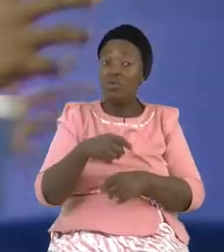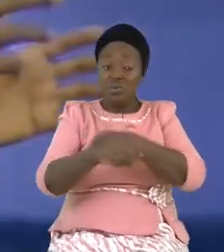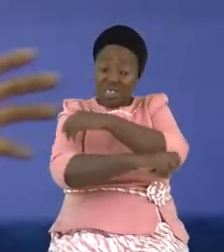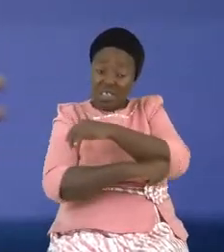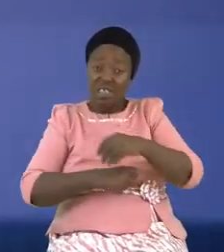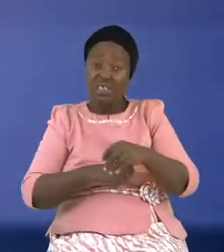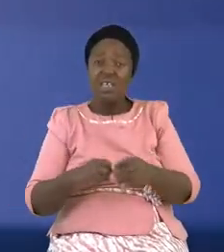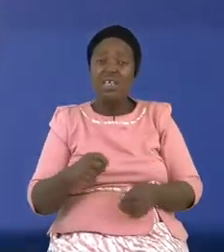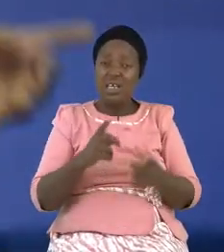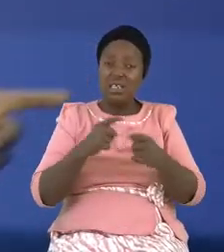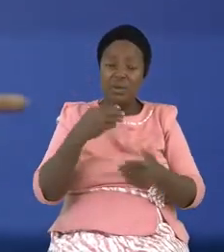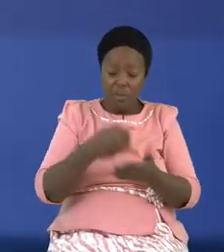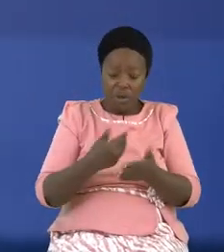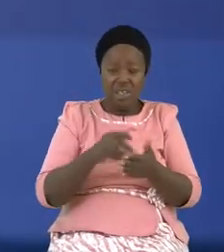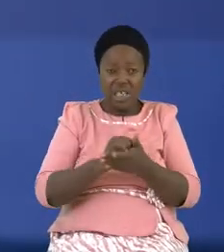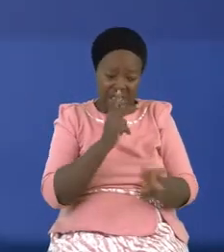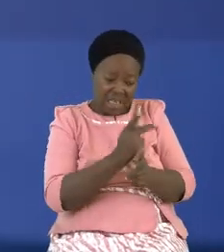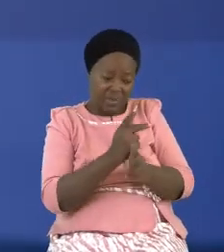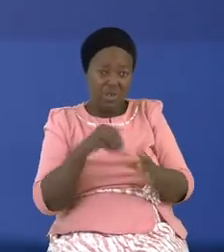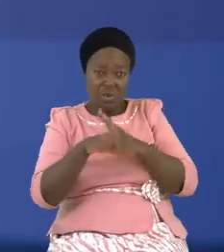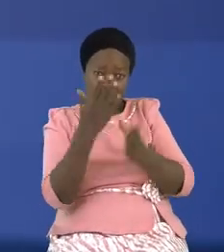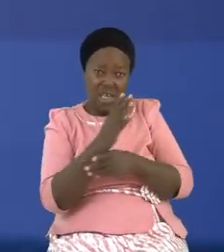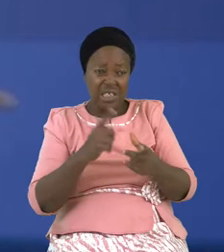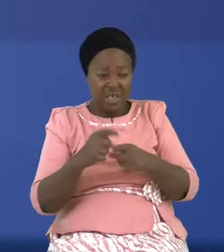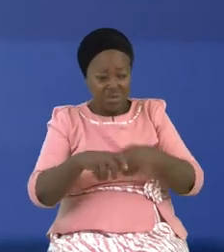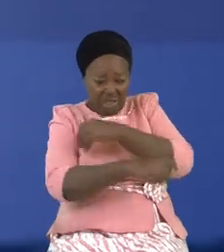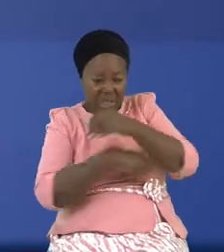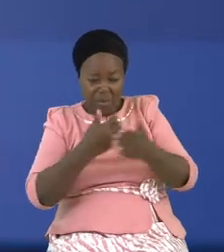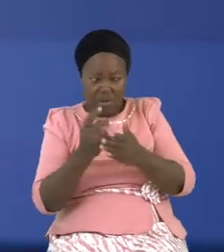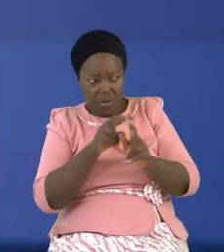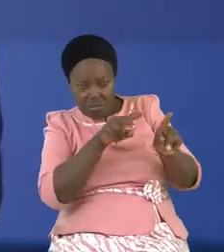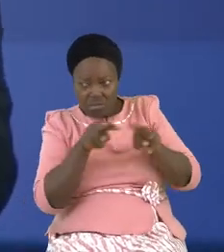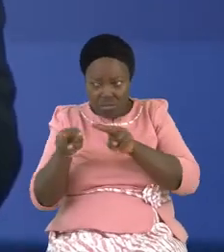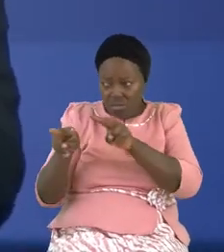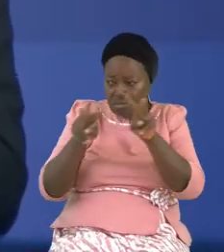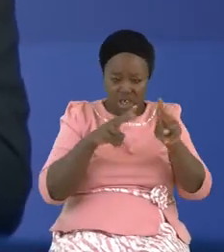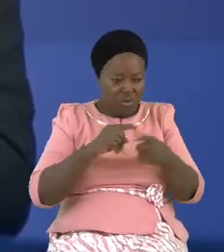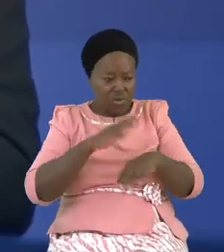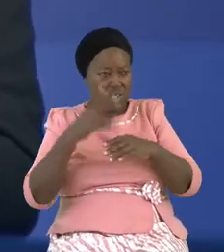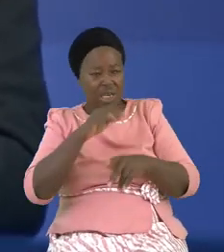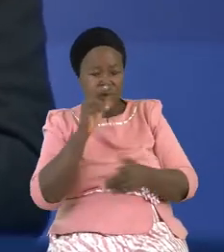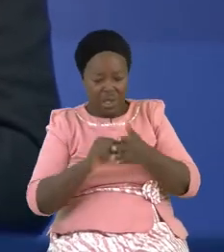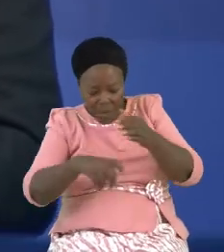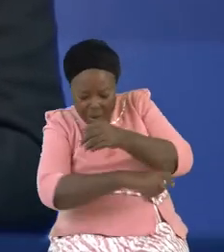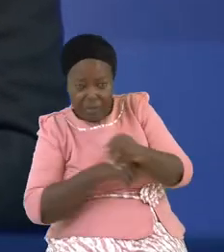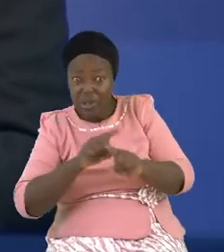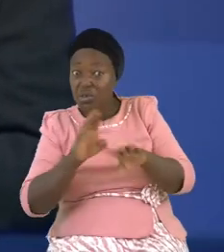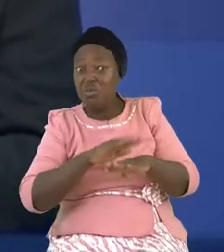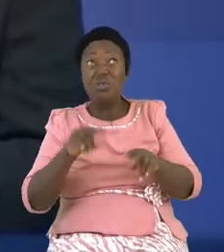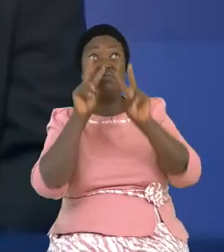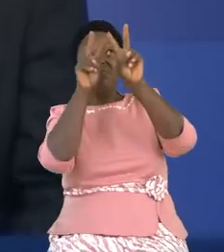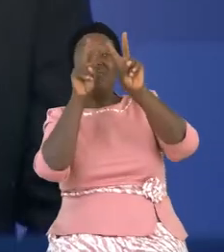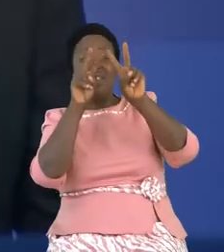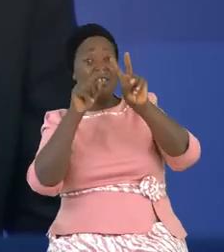know, the money is there. You look here, you look there, and you don't see anybody, but you didn't look up. There's somebody up